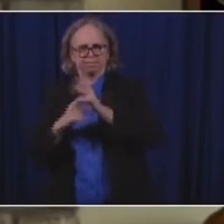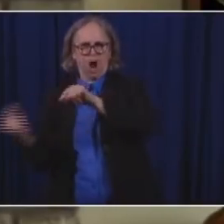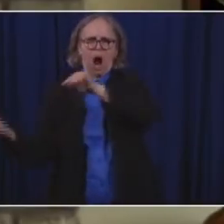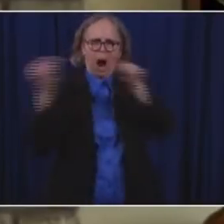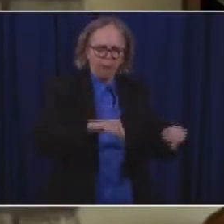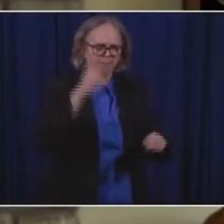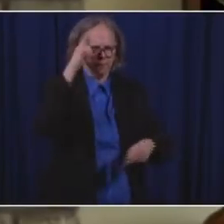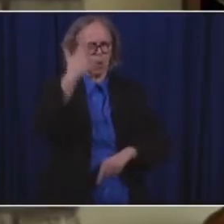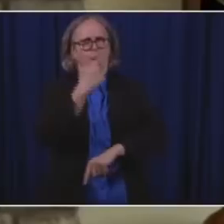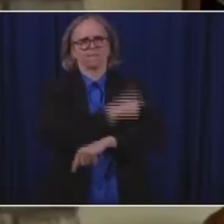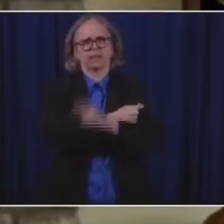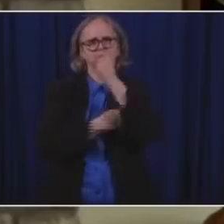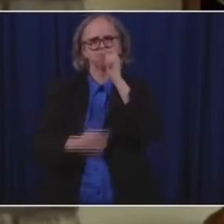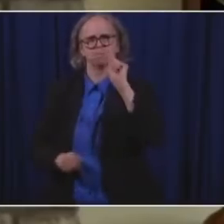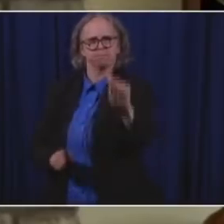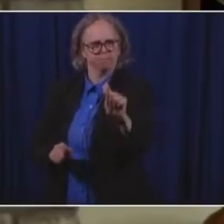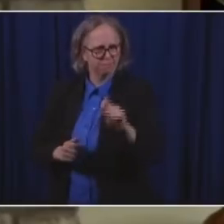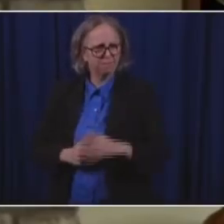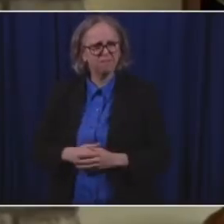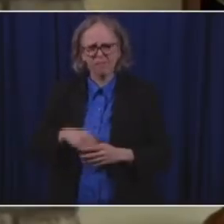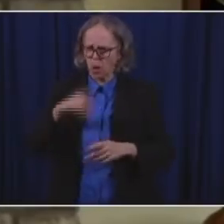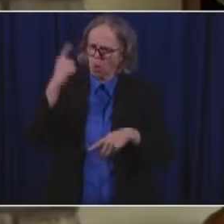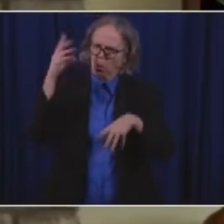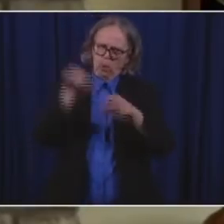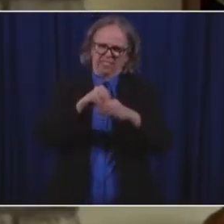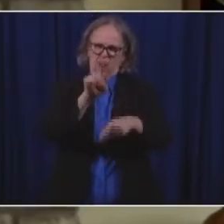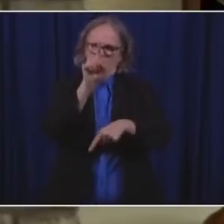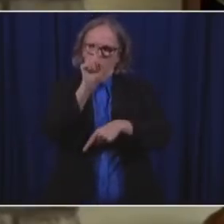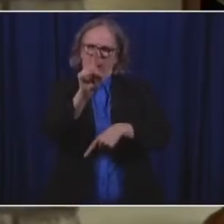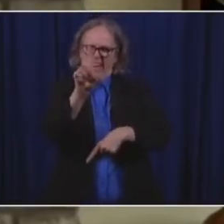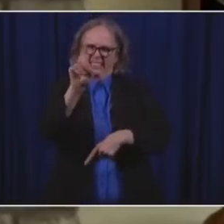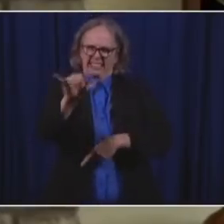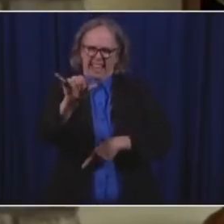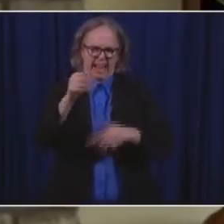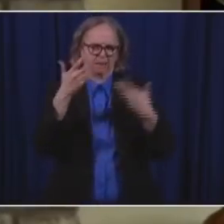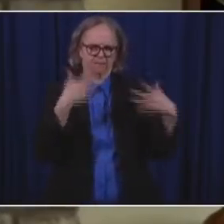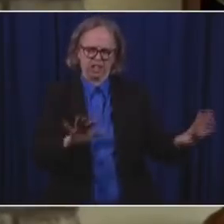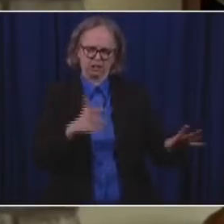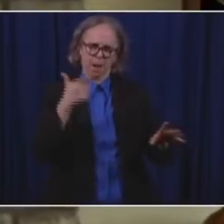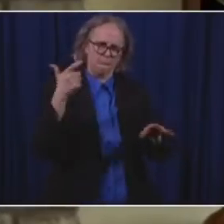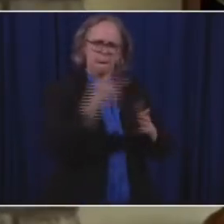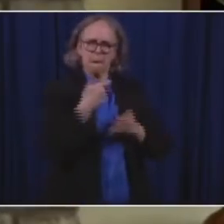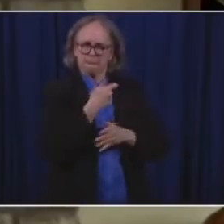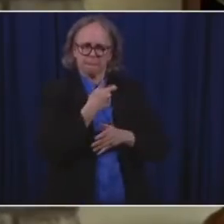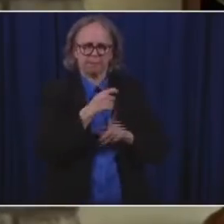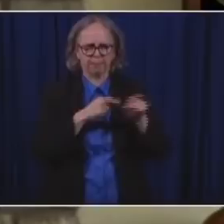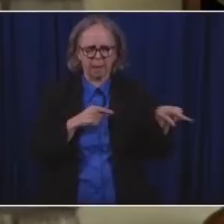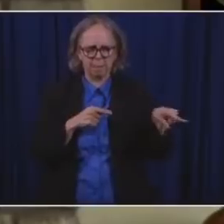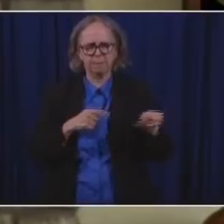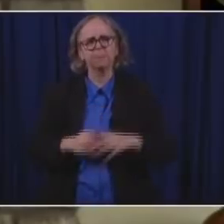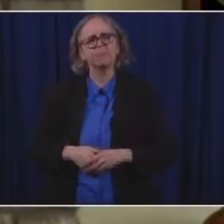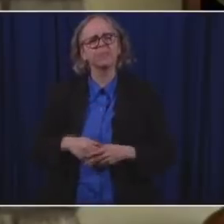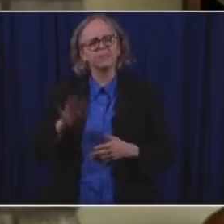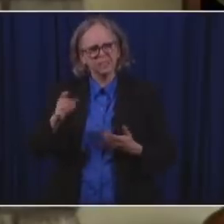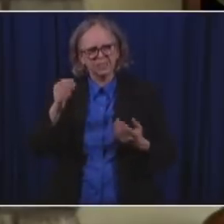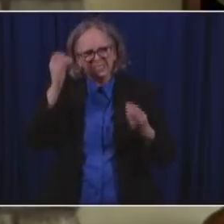get as much out as quickly as we can. So you have two variables. One is, trying to, where the